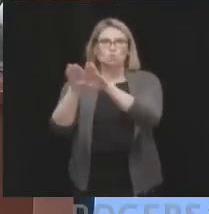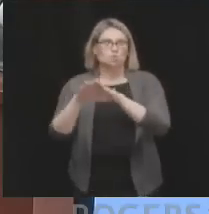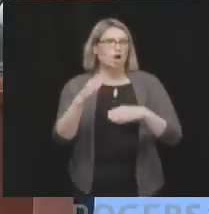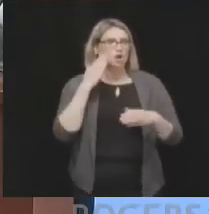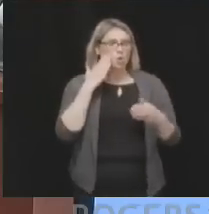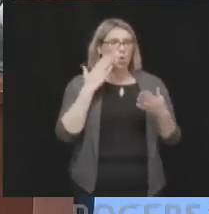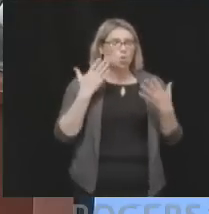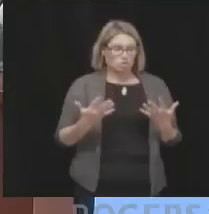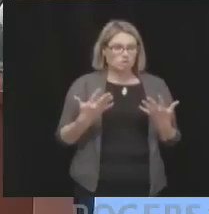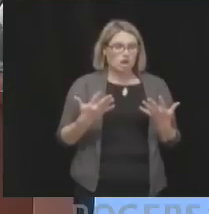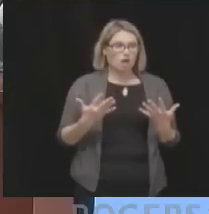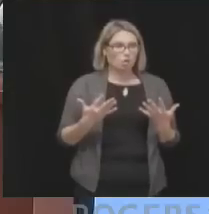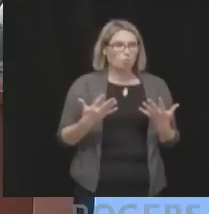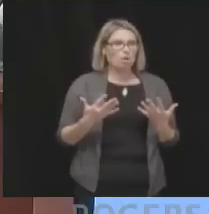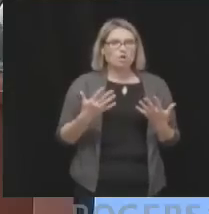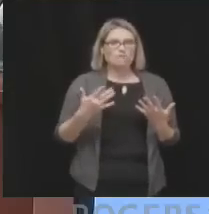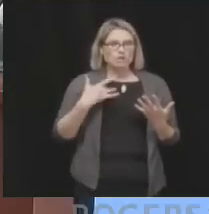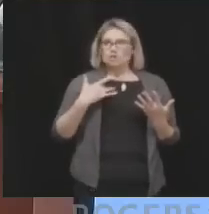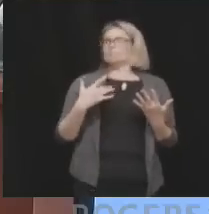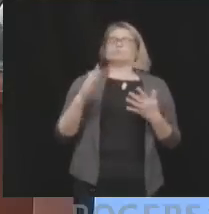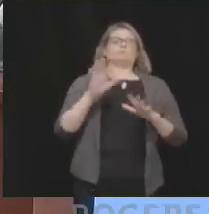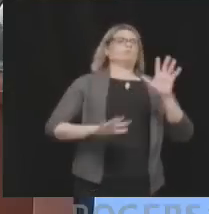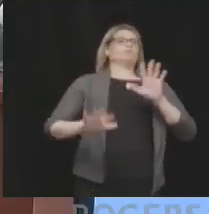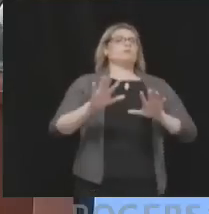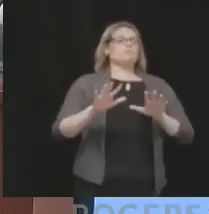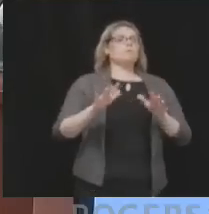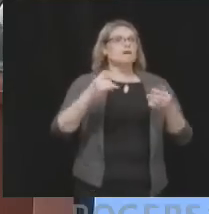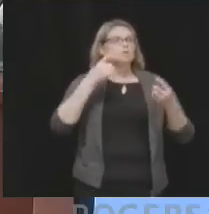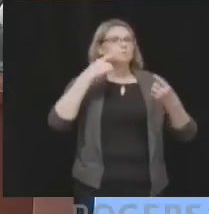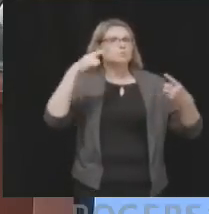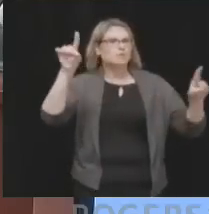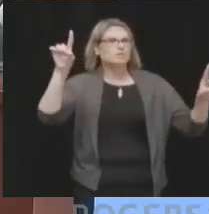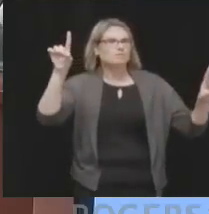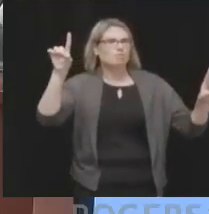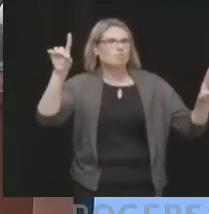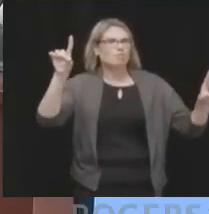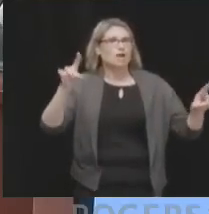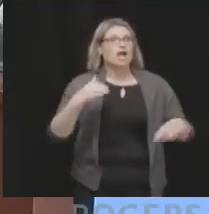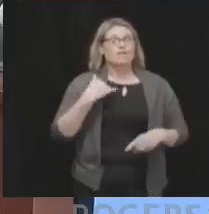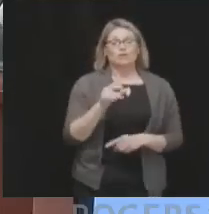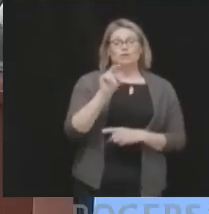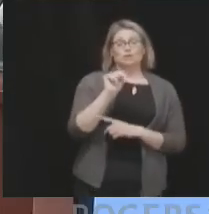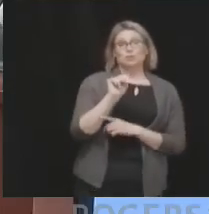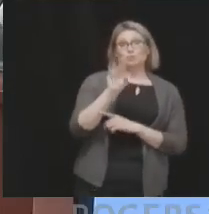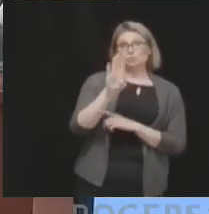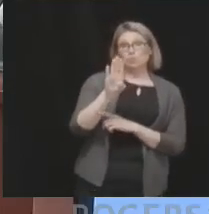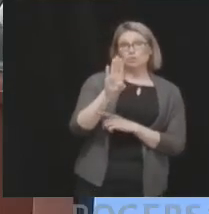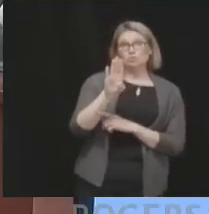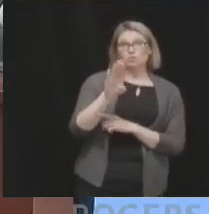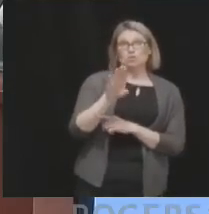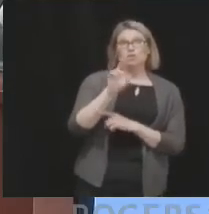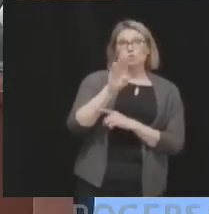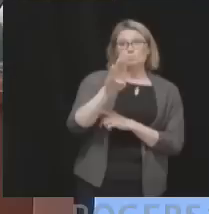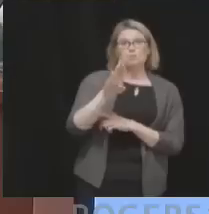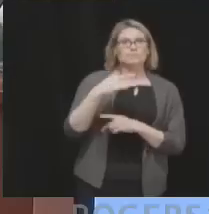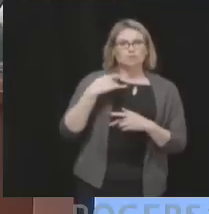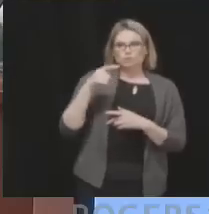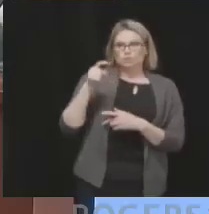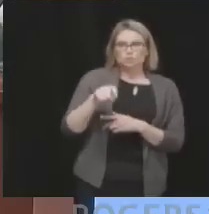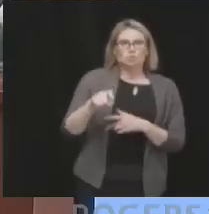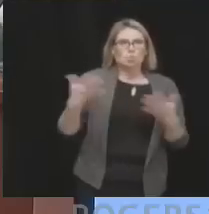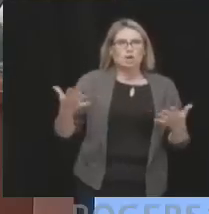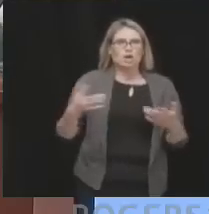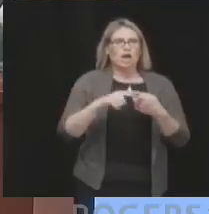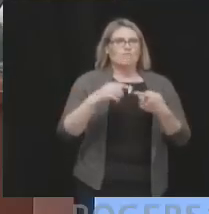there's the other extreme version which says everything should just open up instantly. And neither one of those are beneficial to the future of New Brunswick.